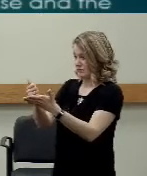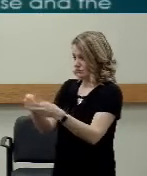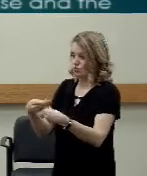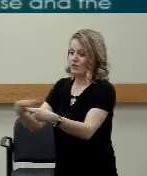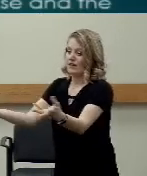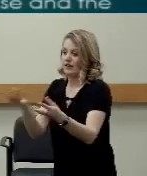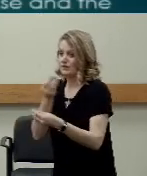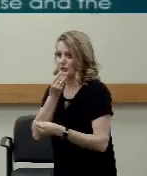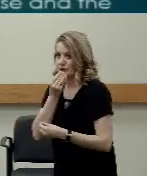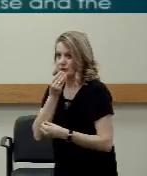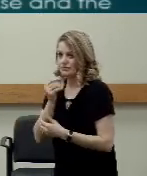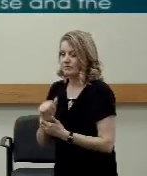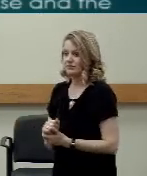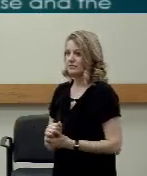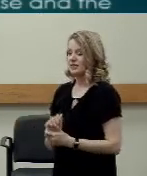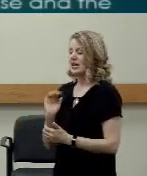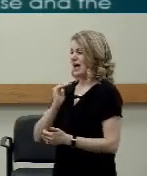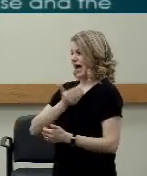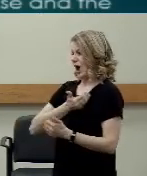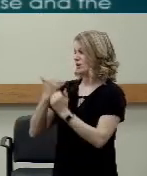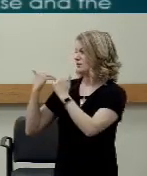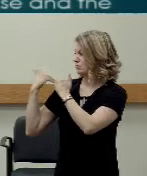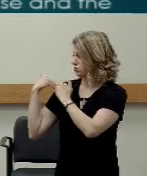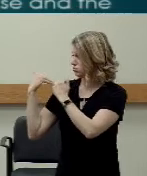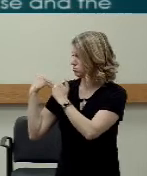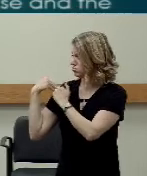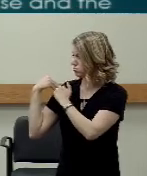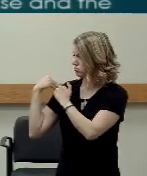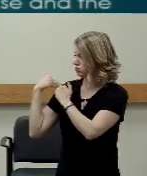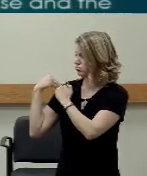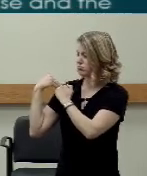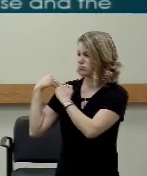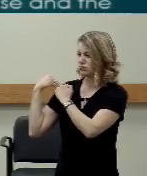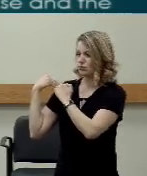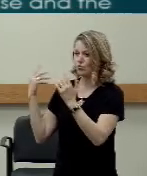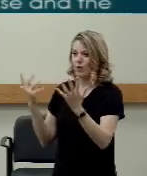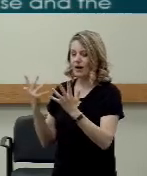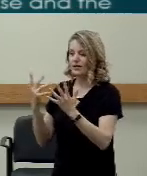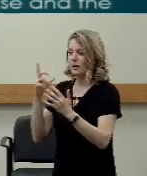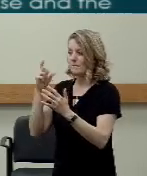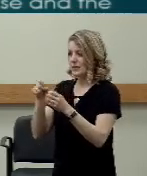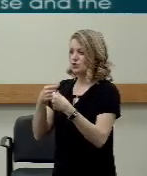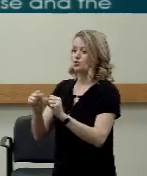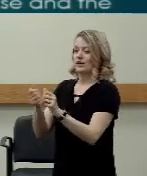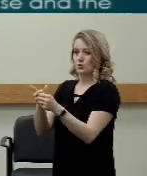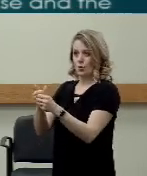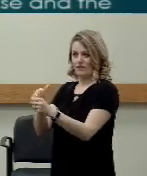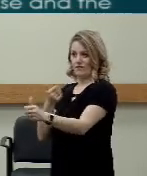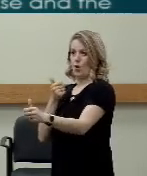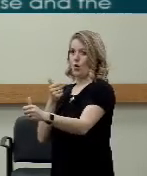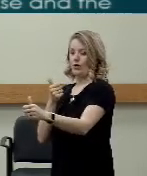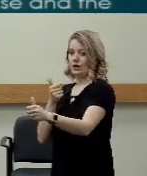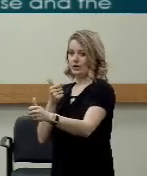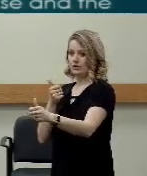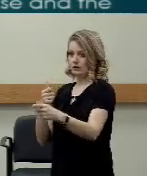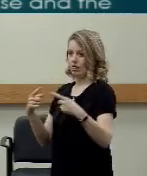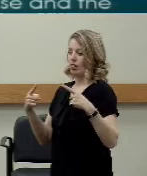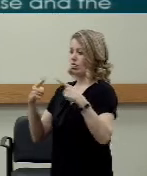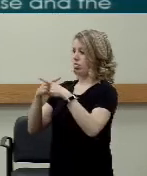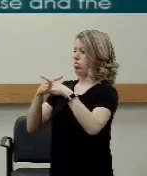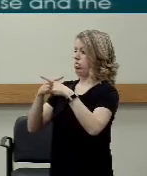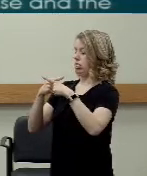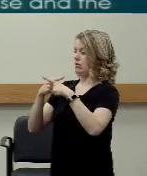Our duty, I think our obligation, our ethical obligation, is to try to avoid a collision of the demand